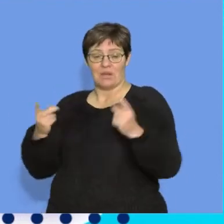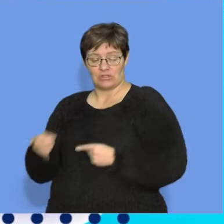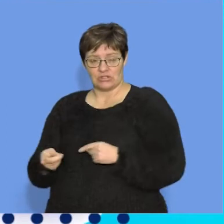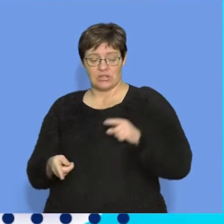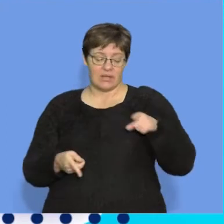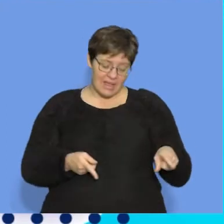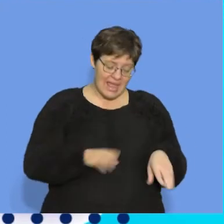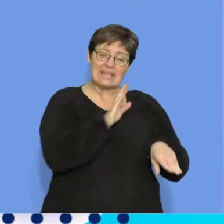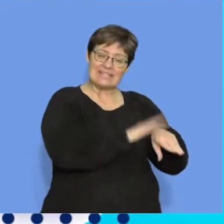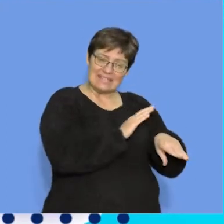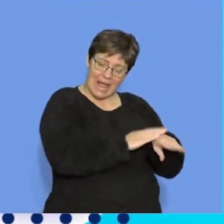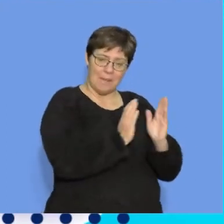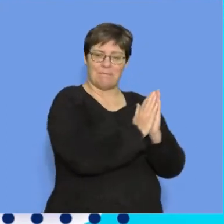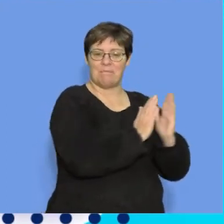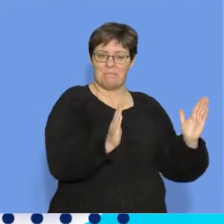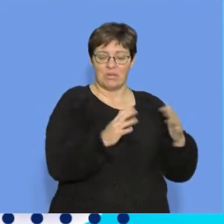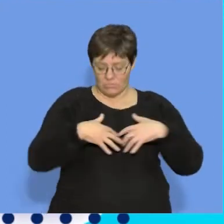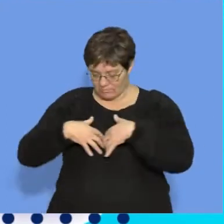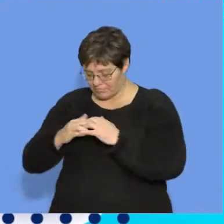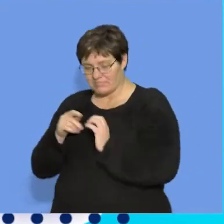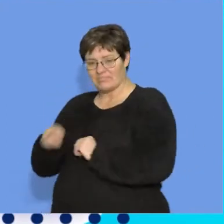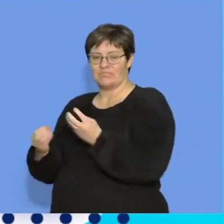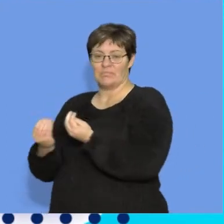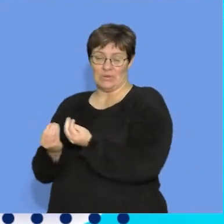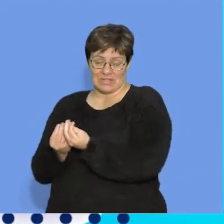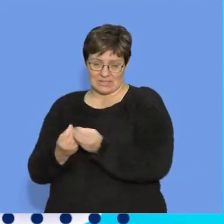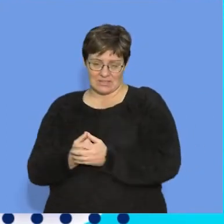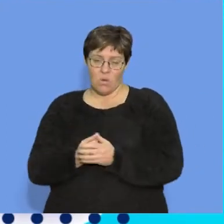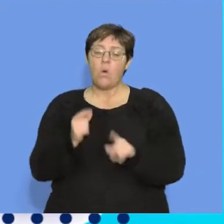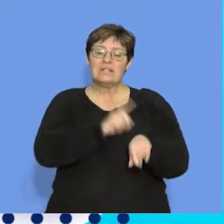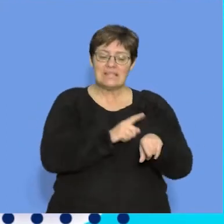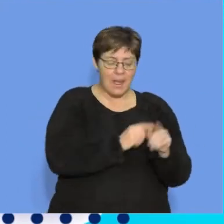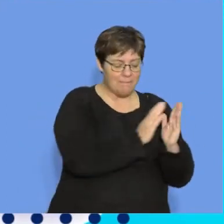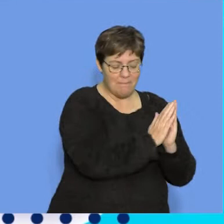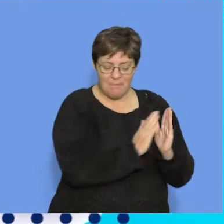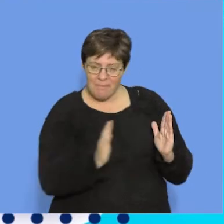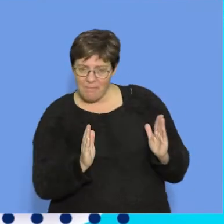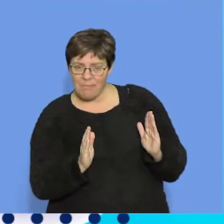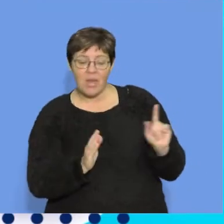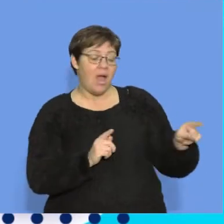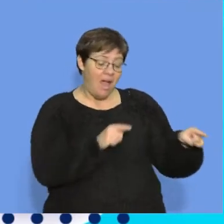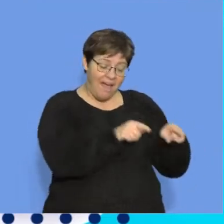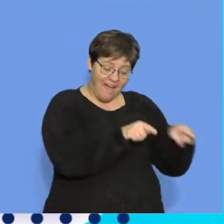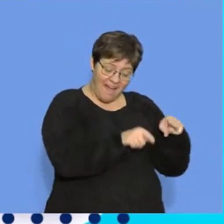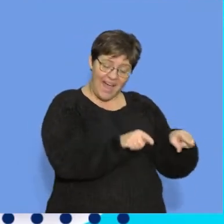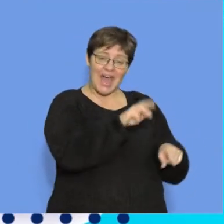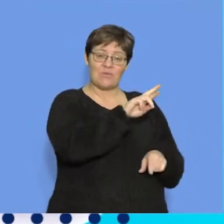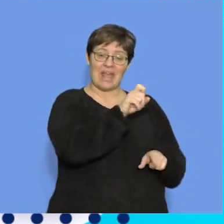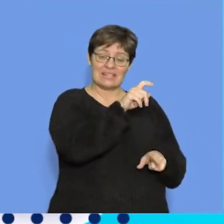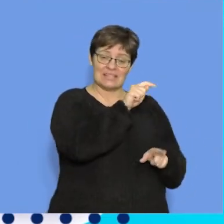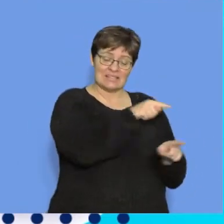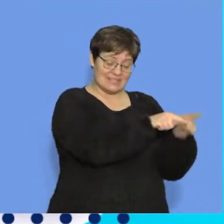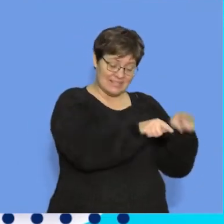the time it takes to make the product, or the time for the reactants to be all used